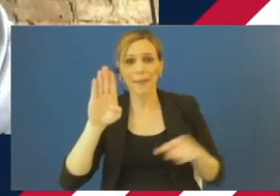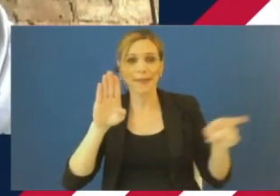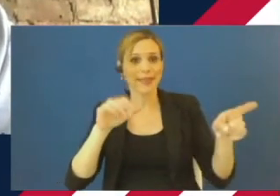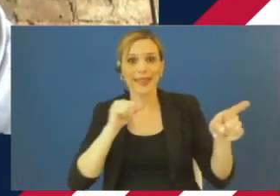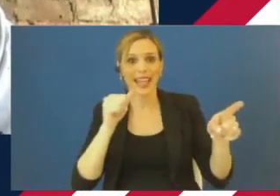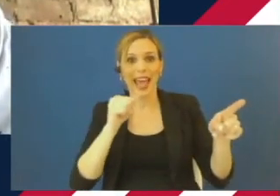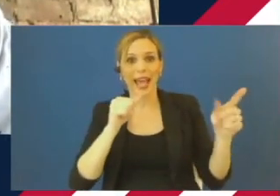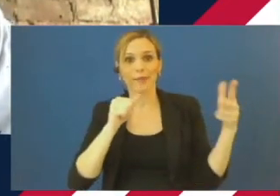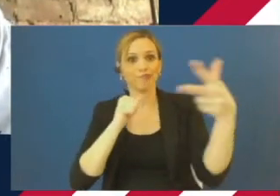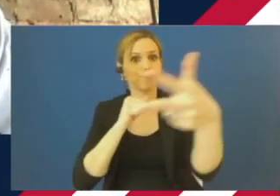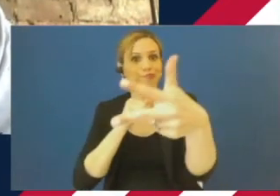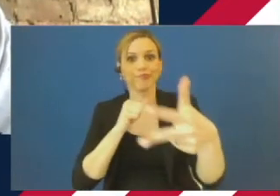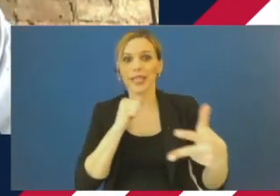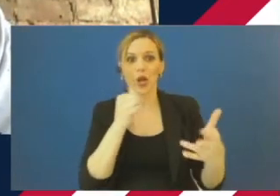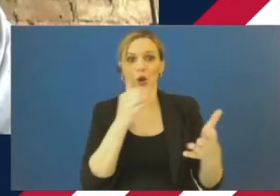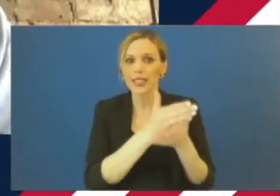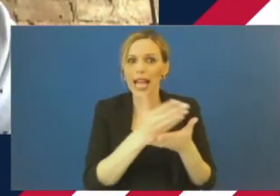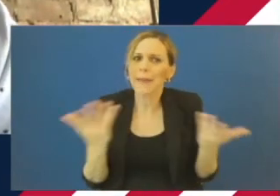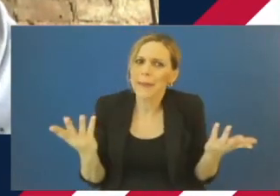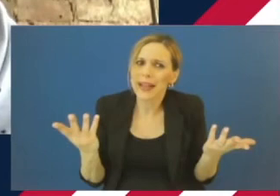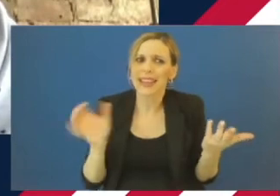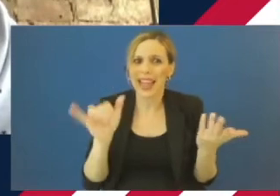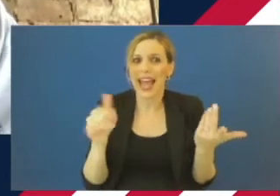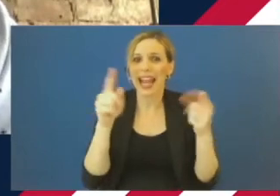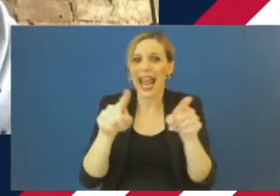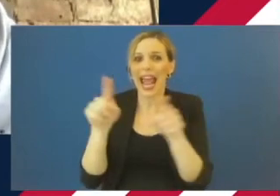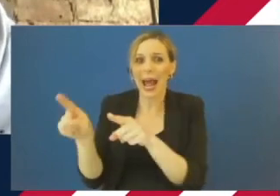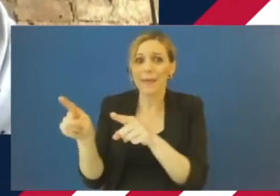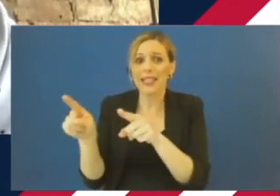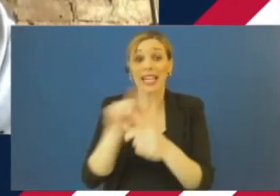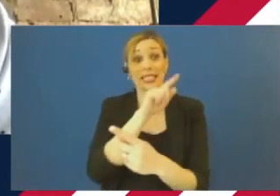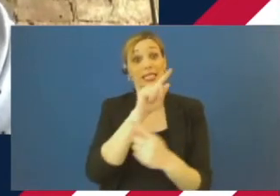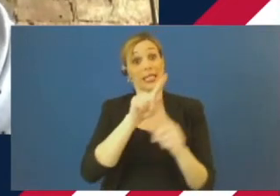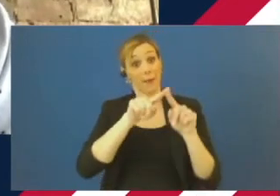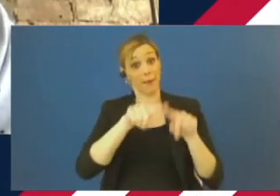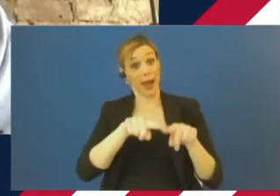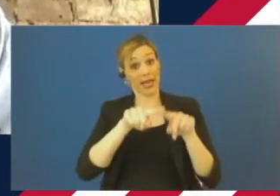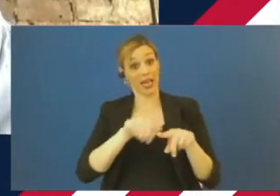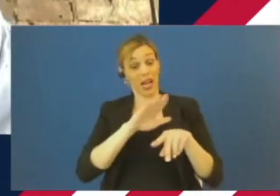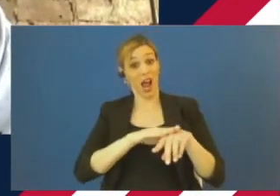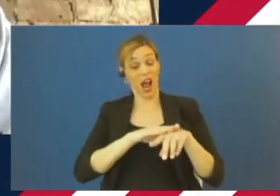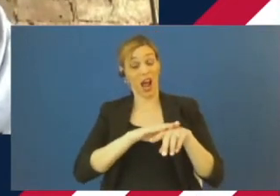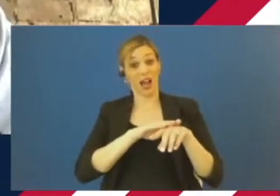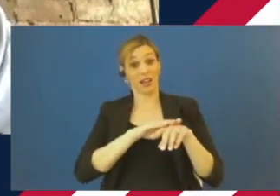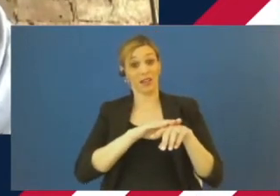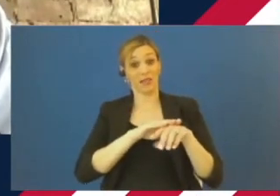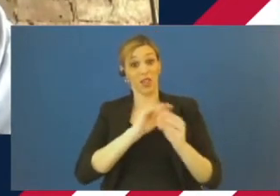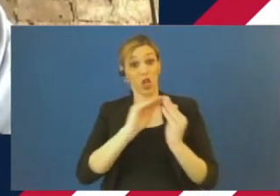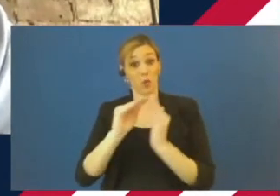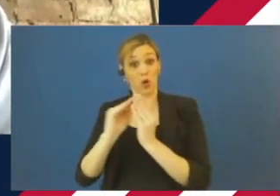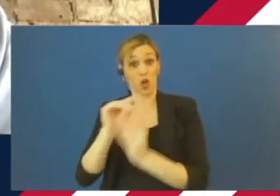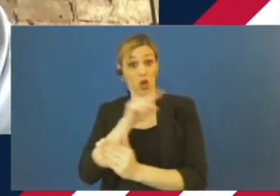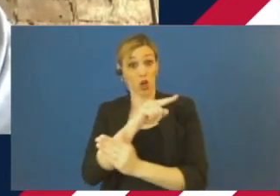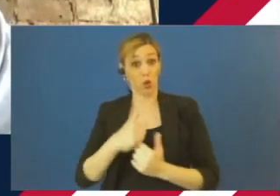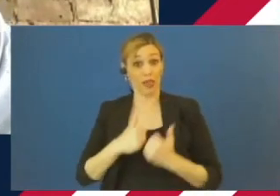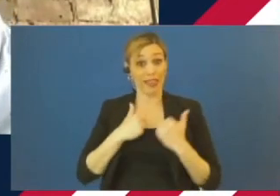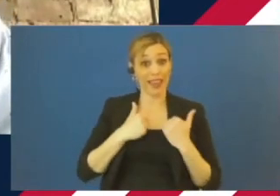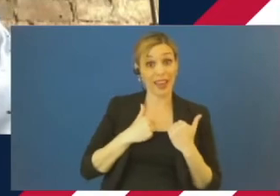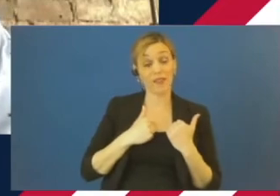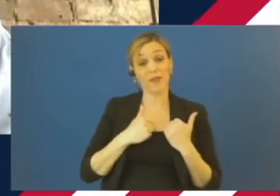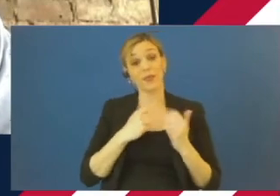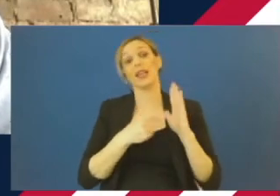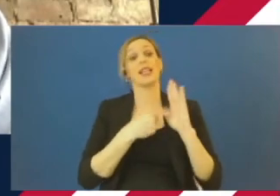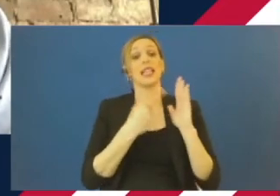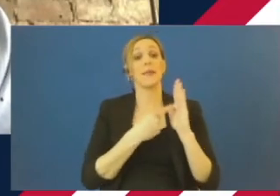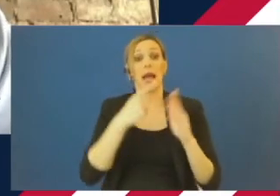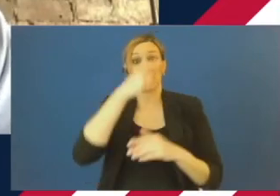the youth in certain neighborhoods, they're getting stopped with stop and frisk. Certainly here in New York City, they were getting stopped with stop and frisk all